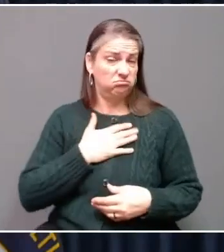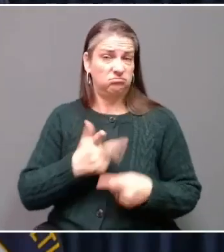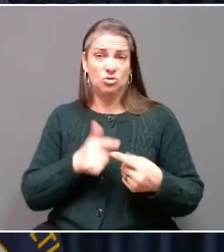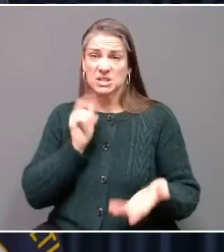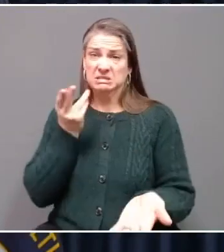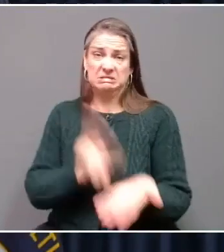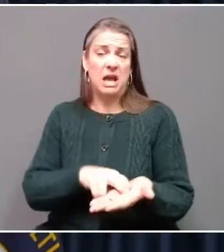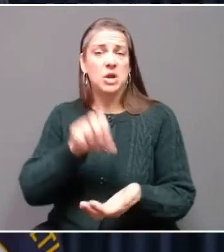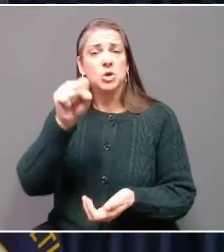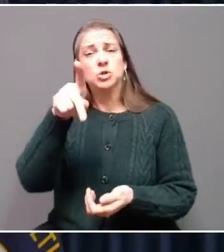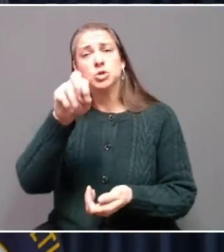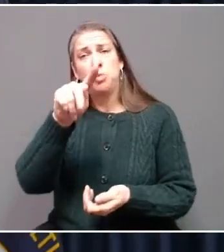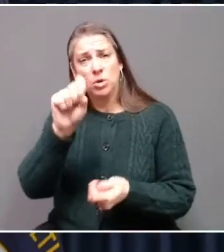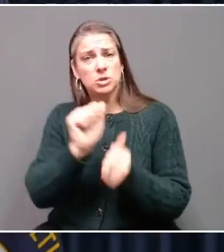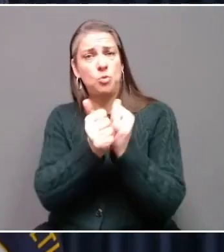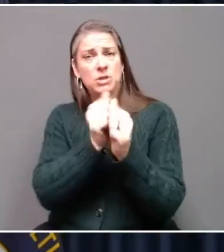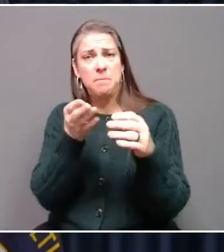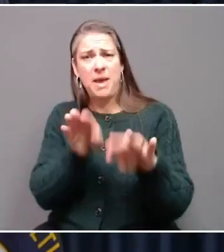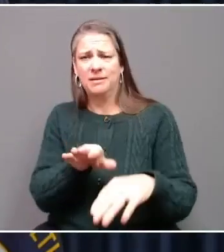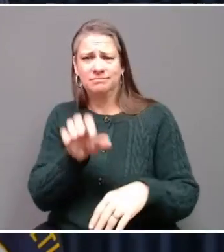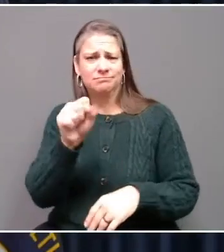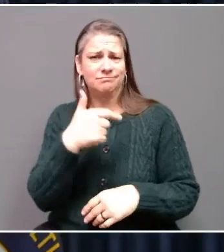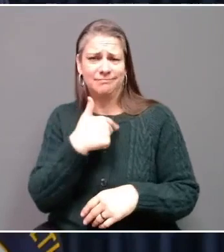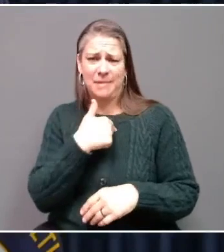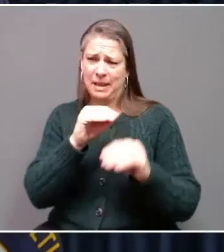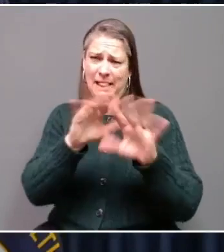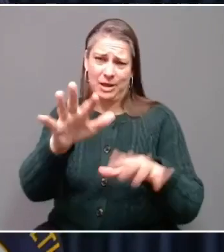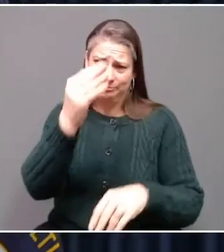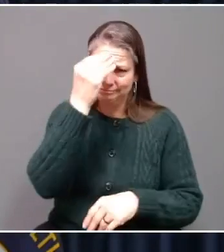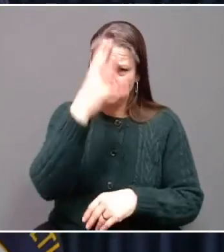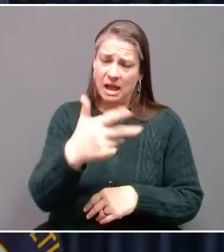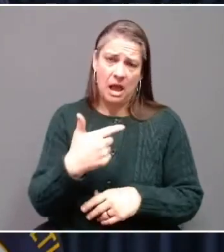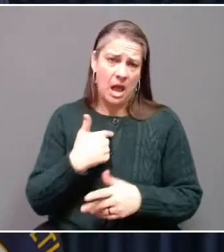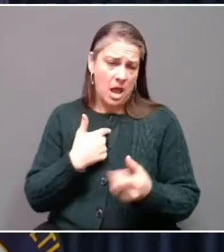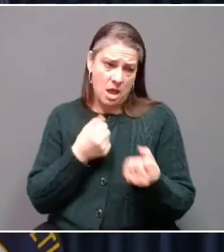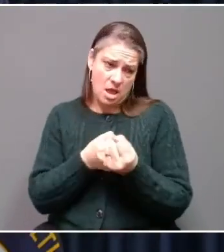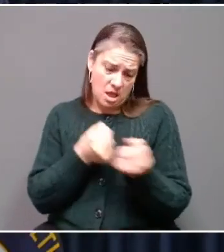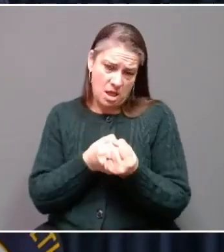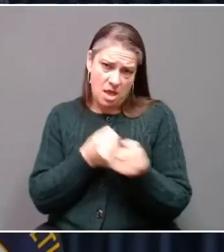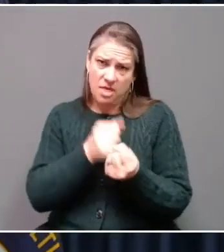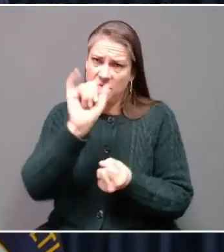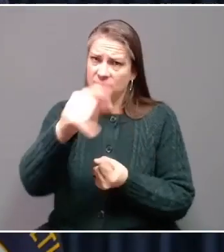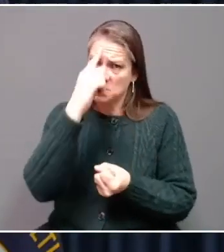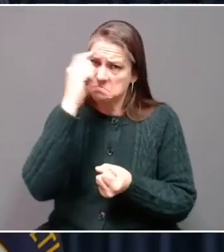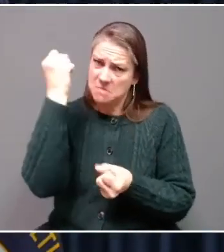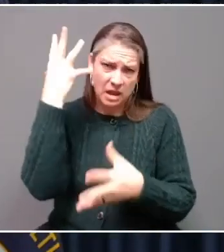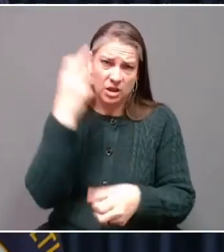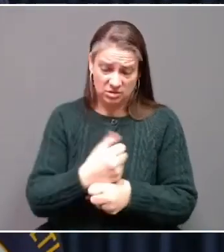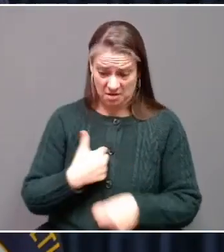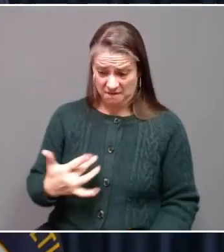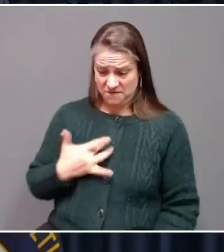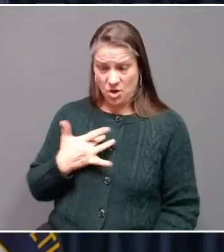me. I want to be very clear about that. It's something that I have pushed for years, and I believe it is very